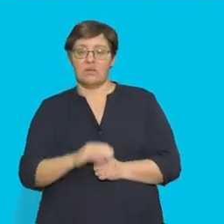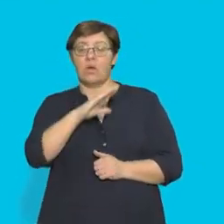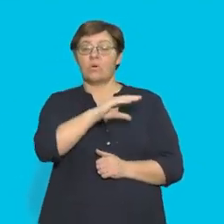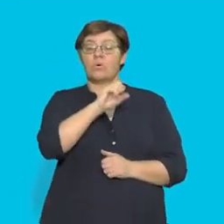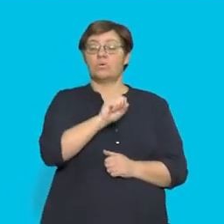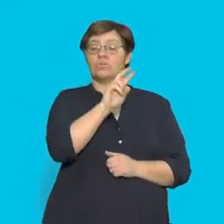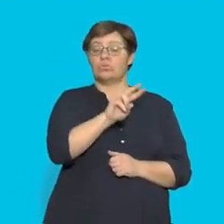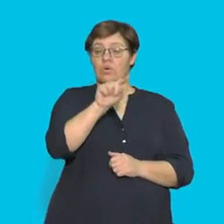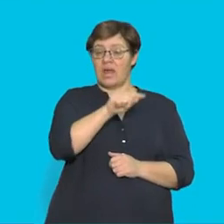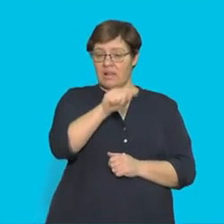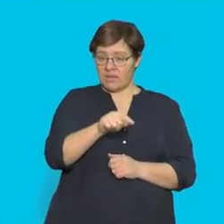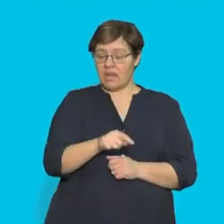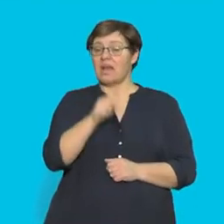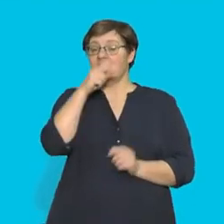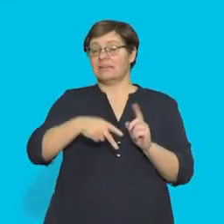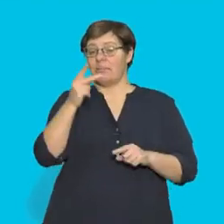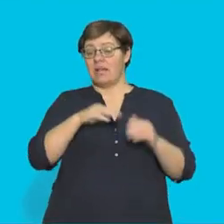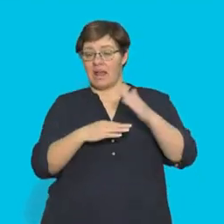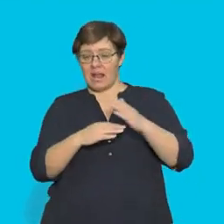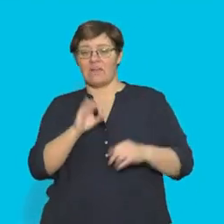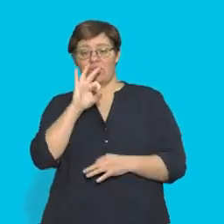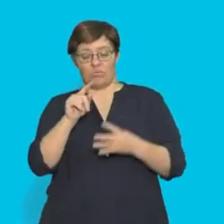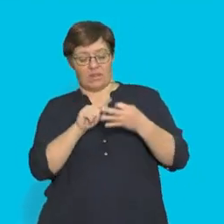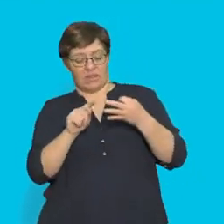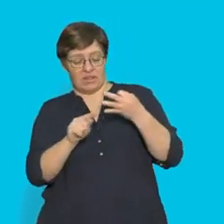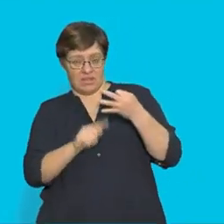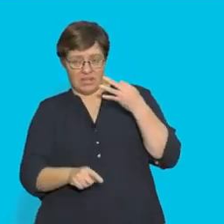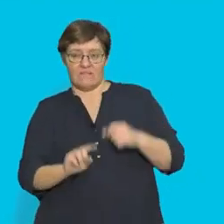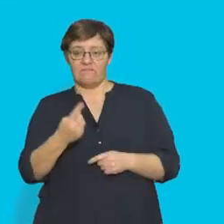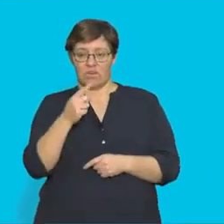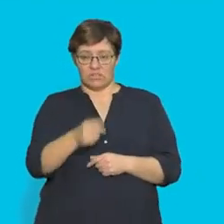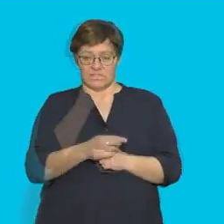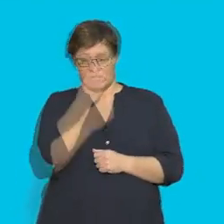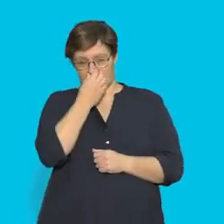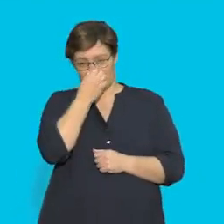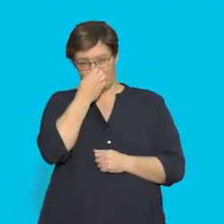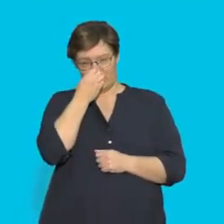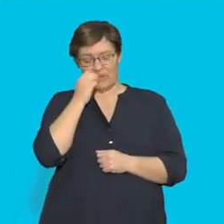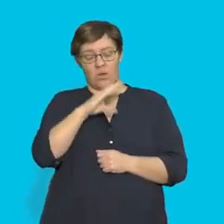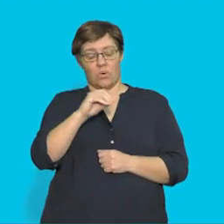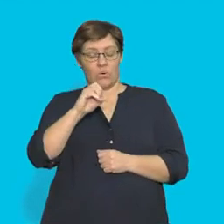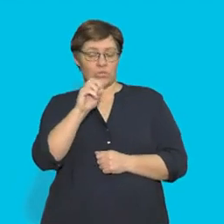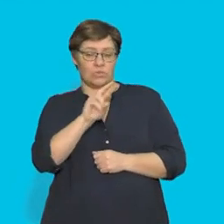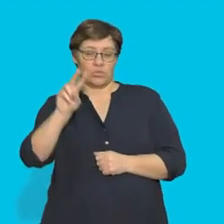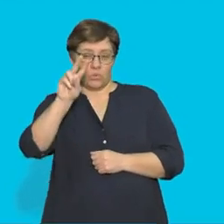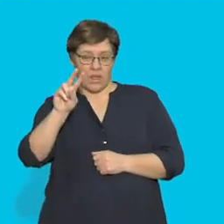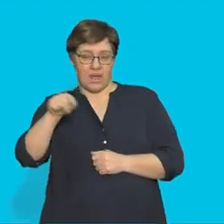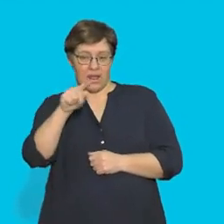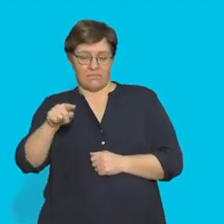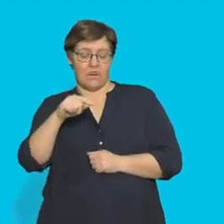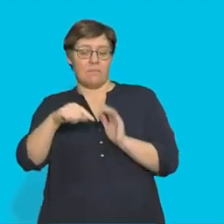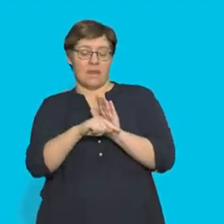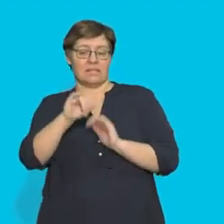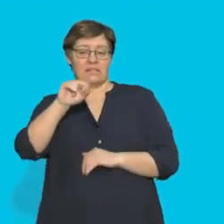alpha. And the cos 2 alpha for the double angle, you have three different versions. The first version is this with cos